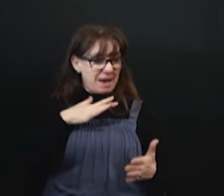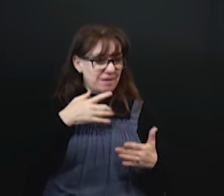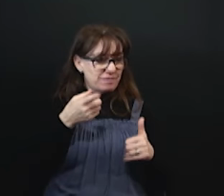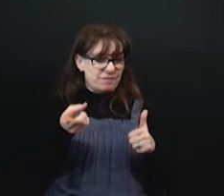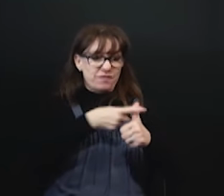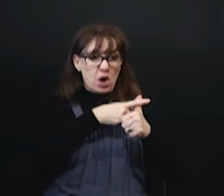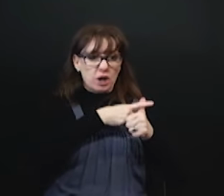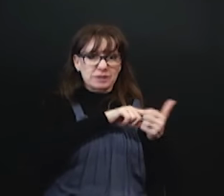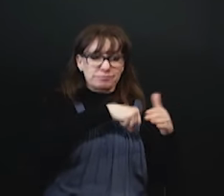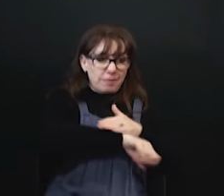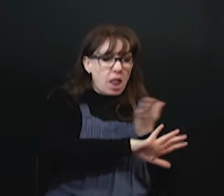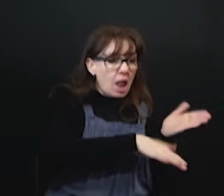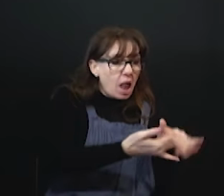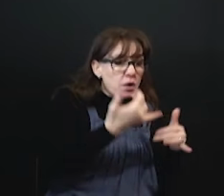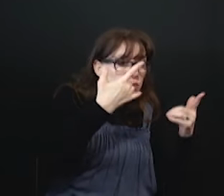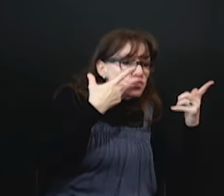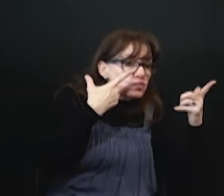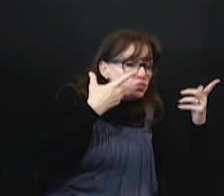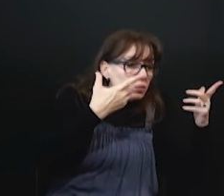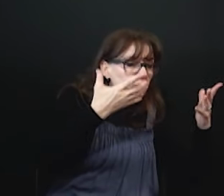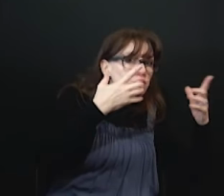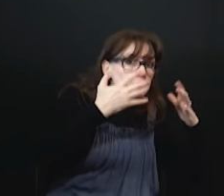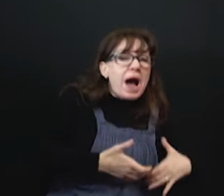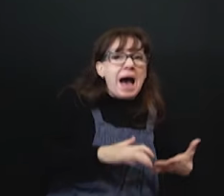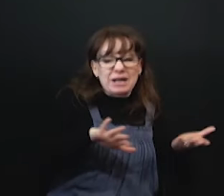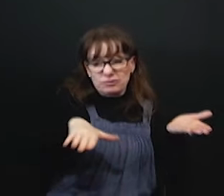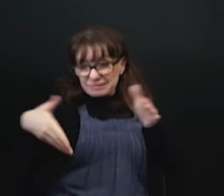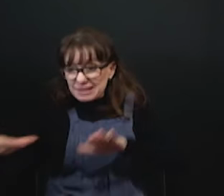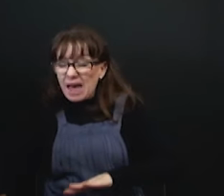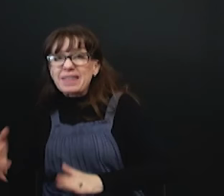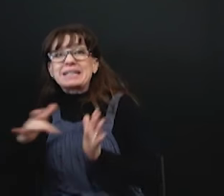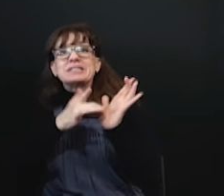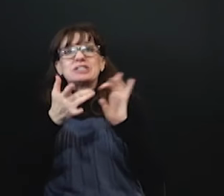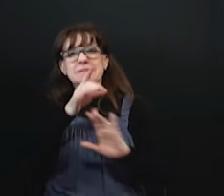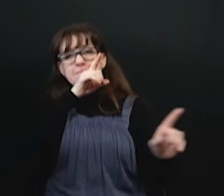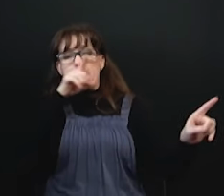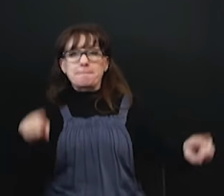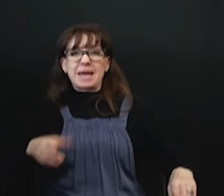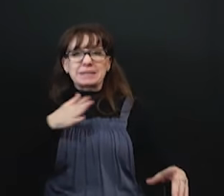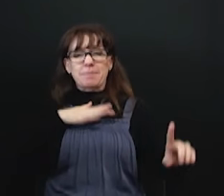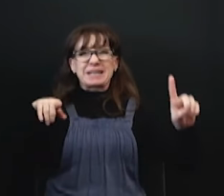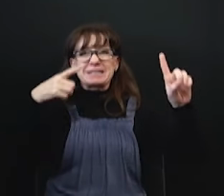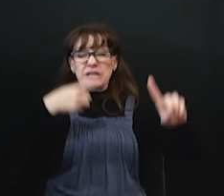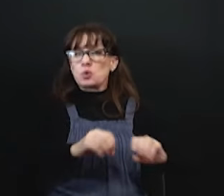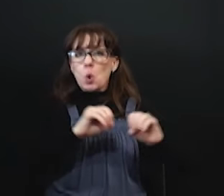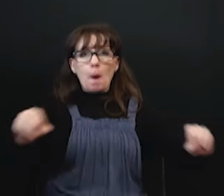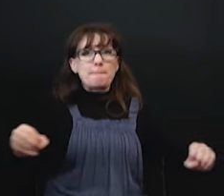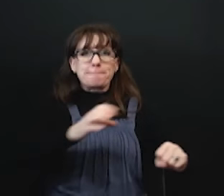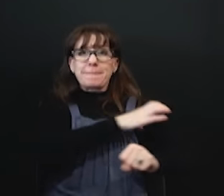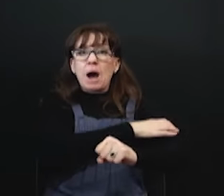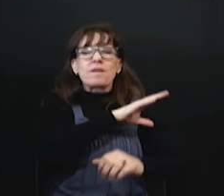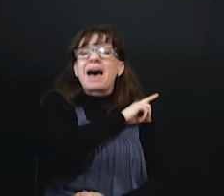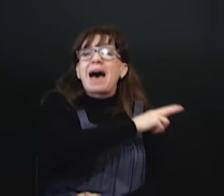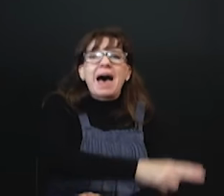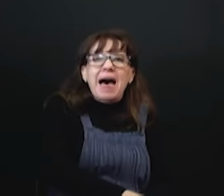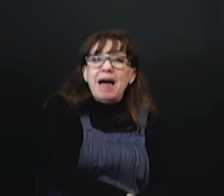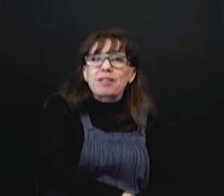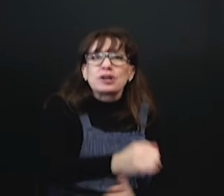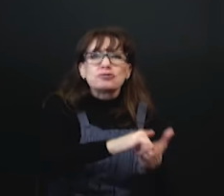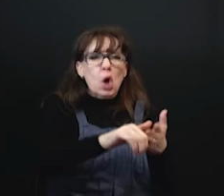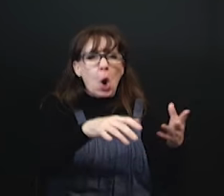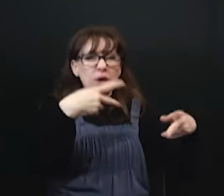final breath, Jesus commands my destiny. No power of hell, no scheme